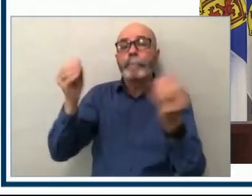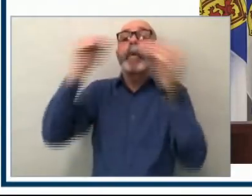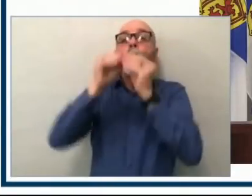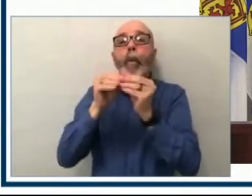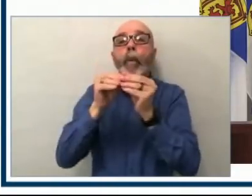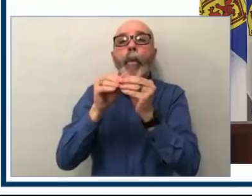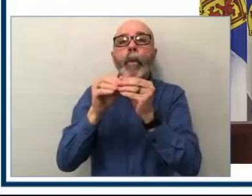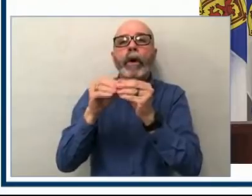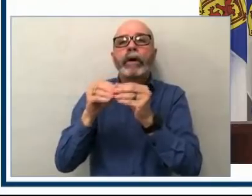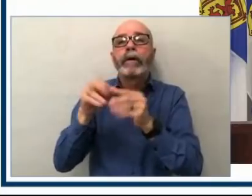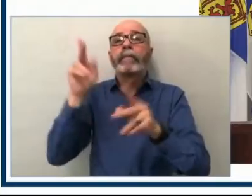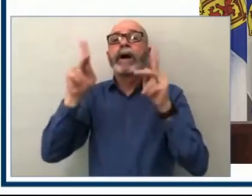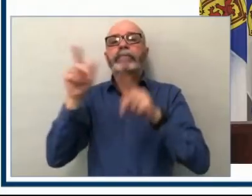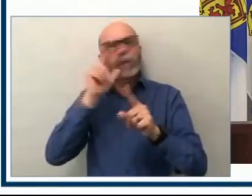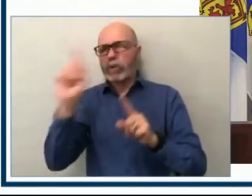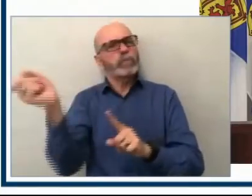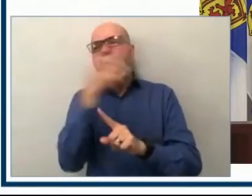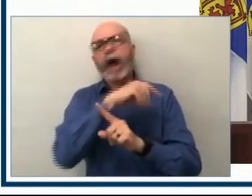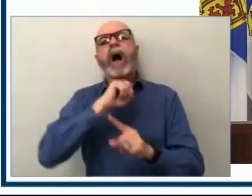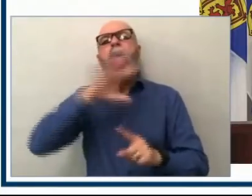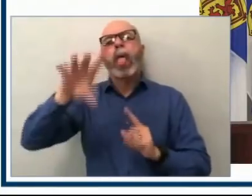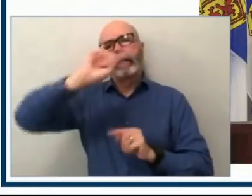because of such a high uptake?